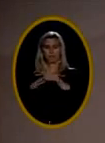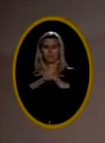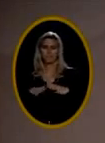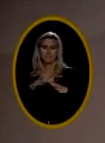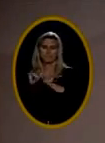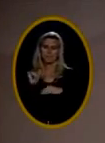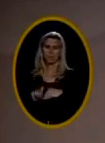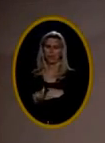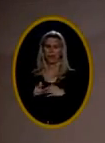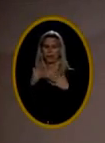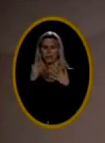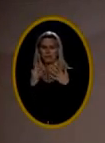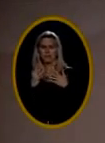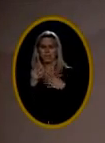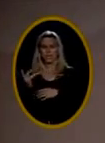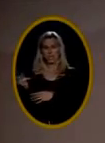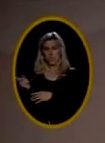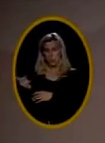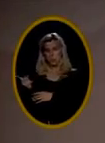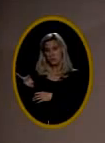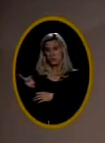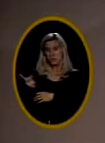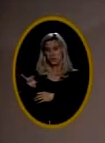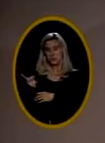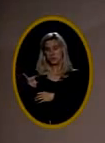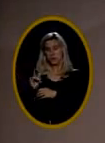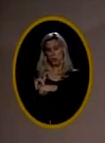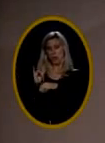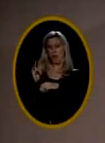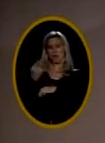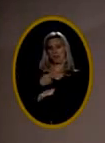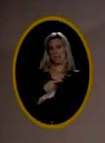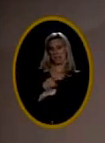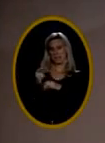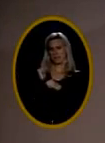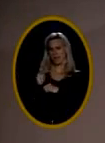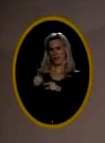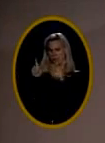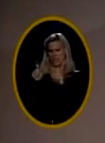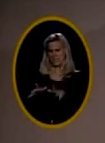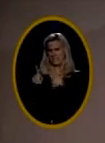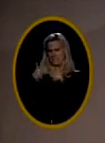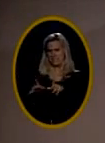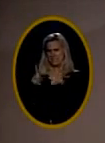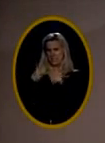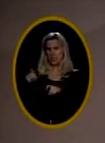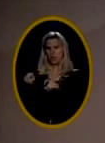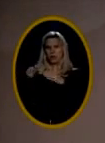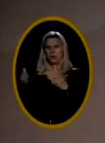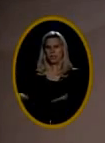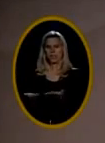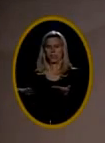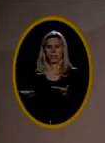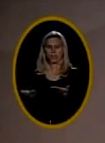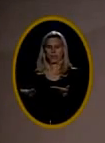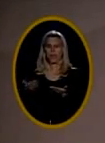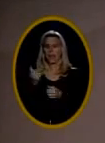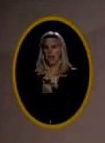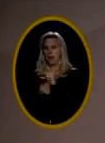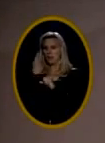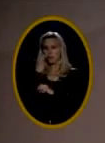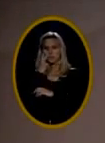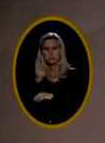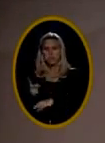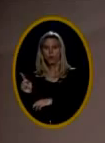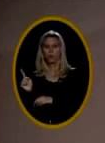things that you two guys did during those early days with all of that testing, you were here and very visible at